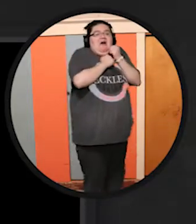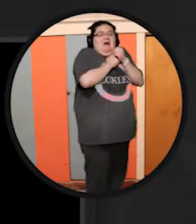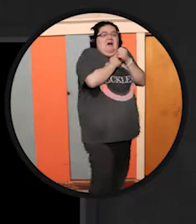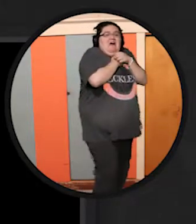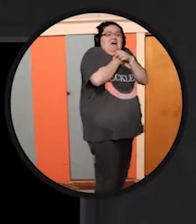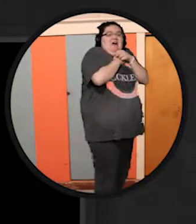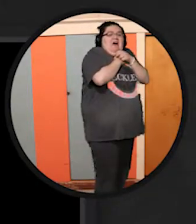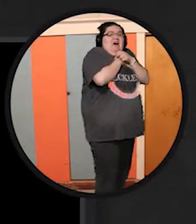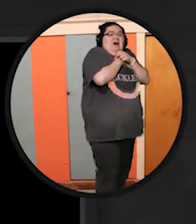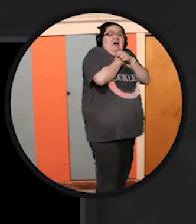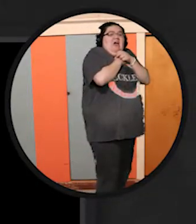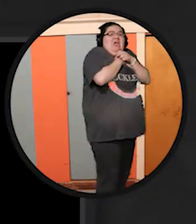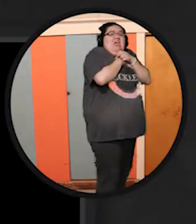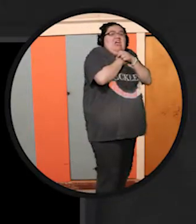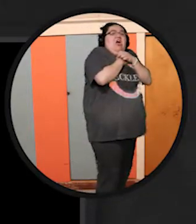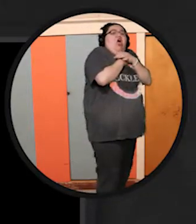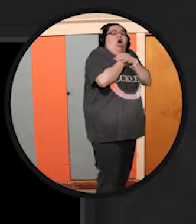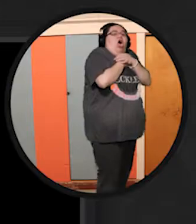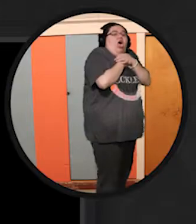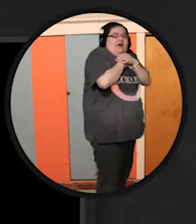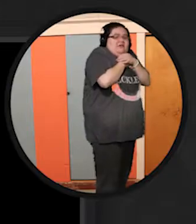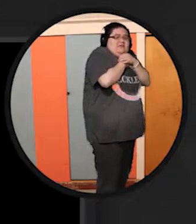looks like a giant mosquito.